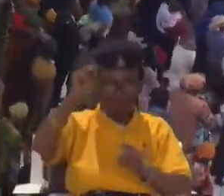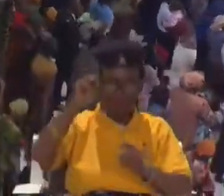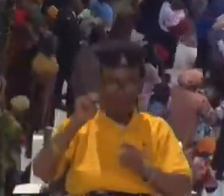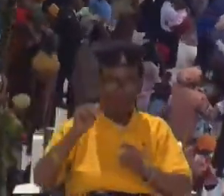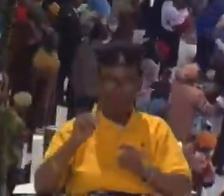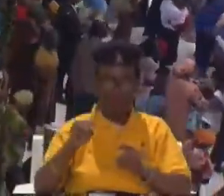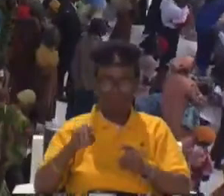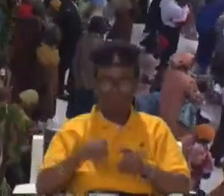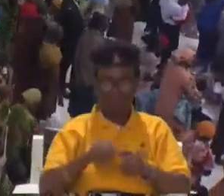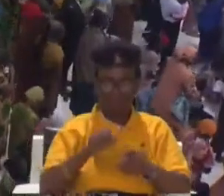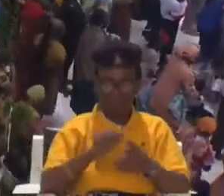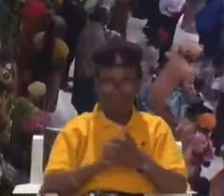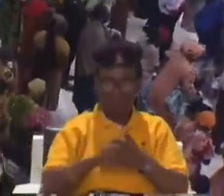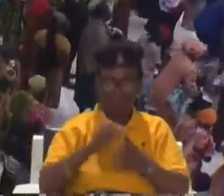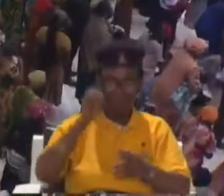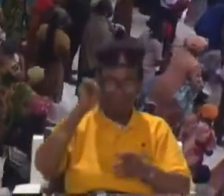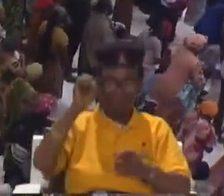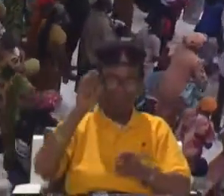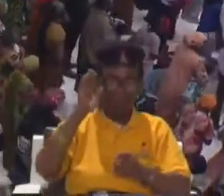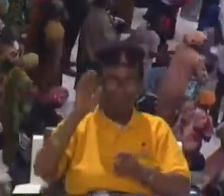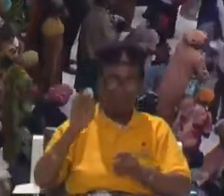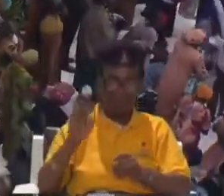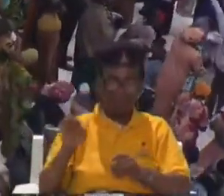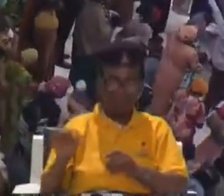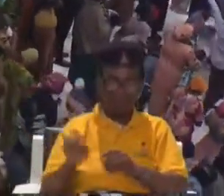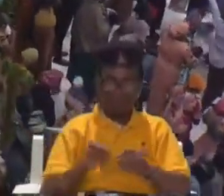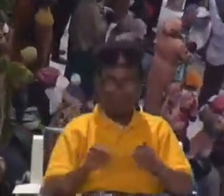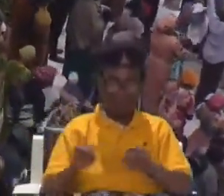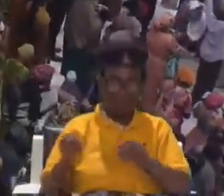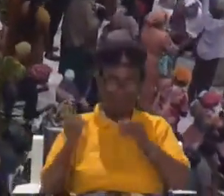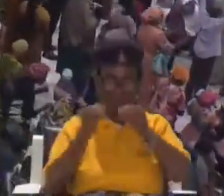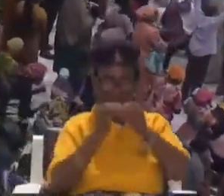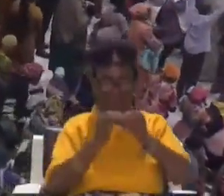so that he will do more. Goliba, she put for see.